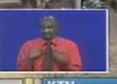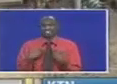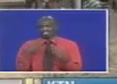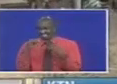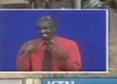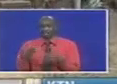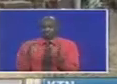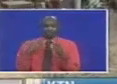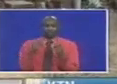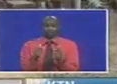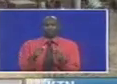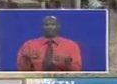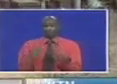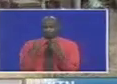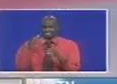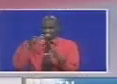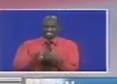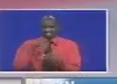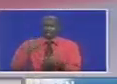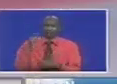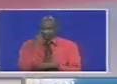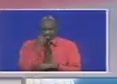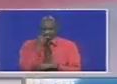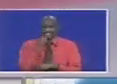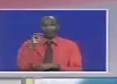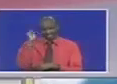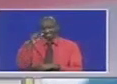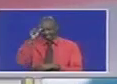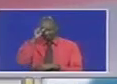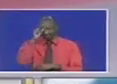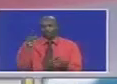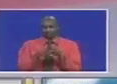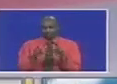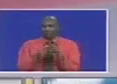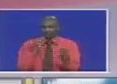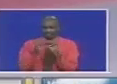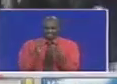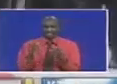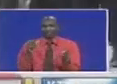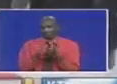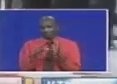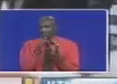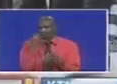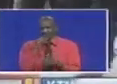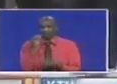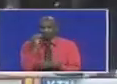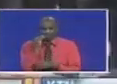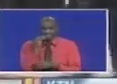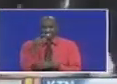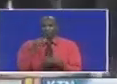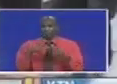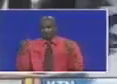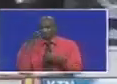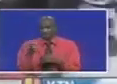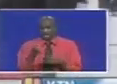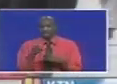a resolution to the conflict in South Sudan, and the Kenyan government is also fighting fires at home. In the face of opposition,